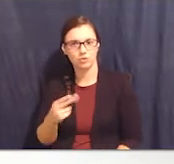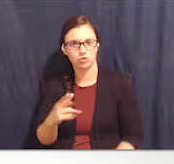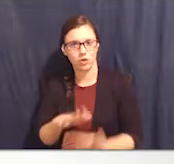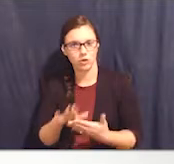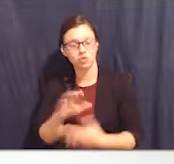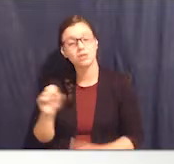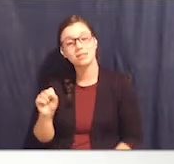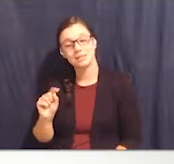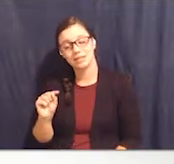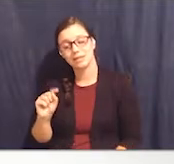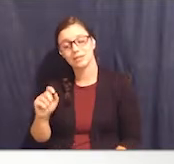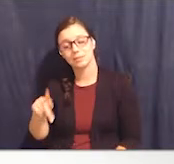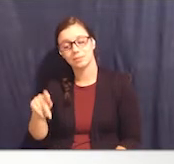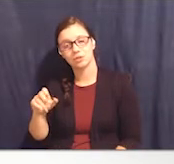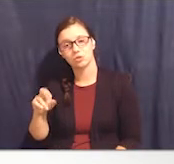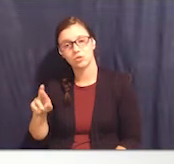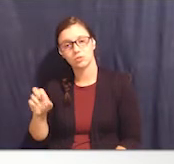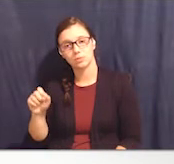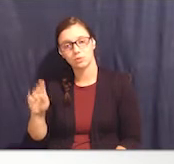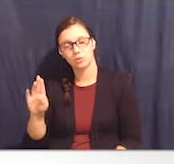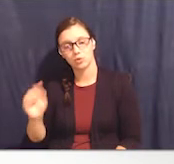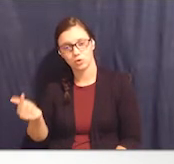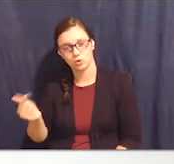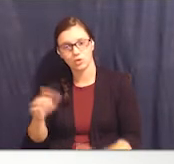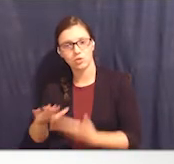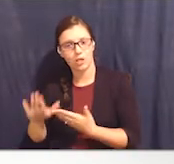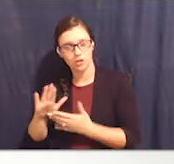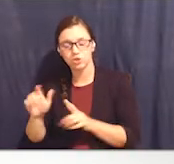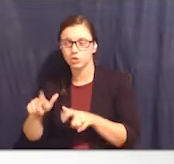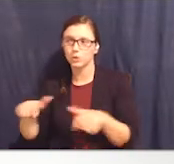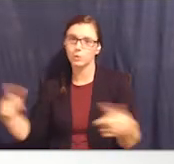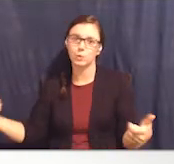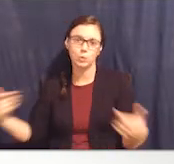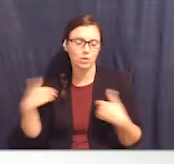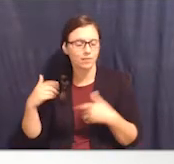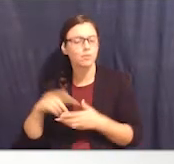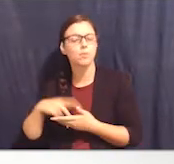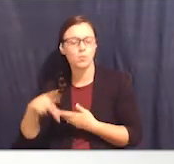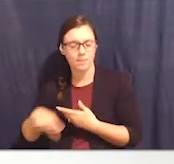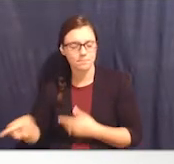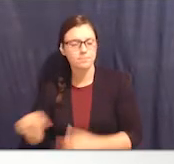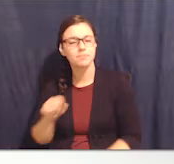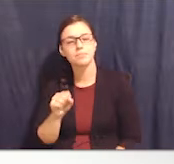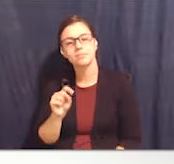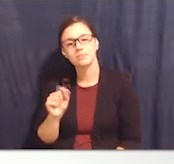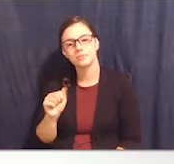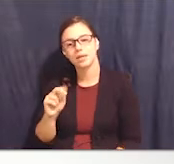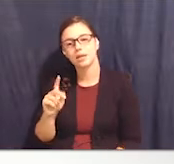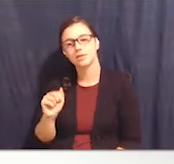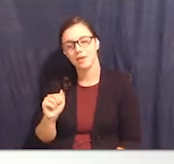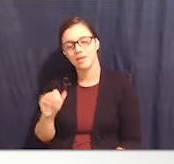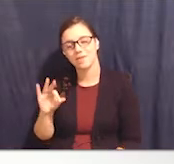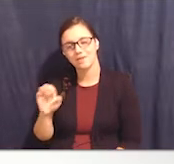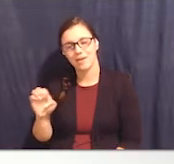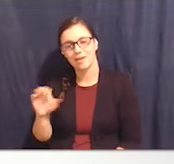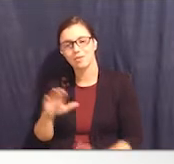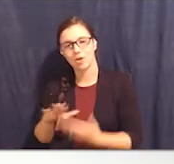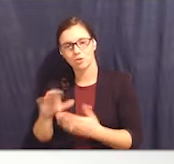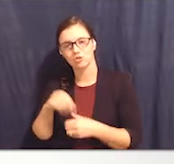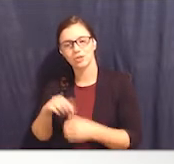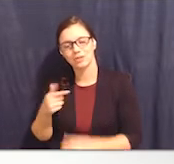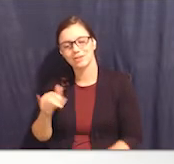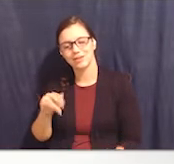Community College, their campuses are neighboring. They adjoin. But the legislation says that there can be, and they're two